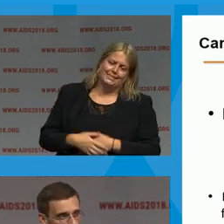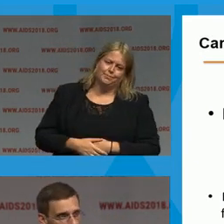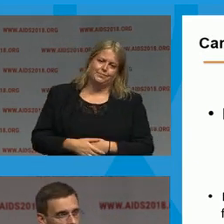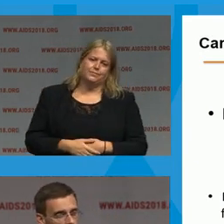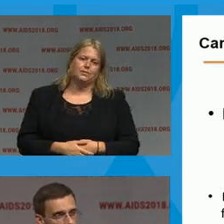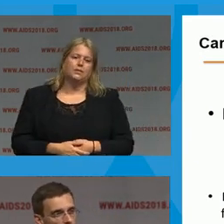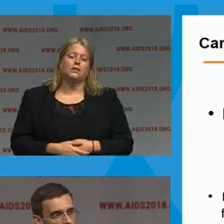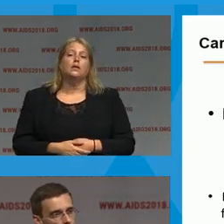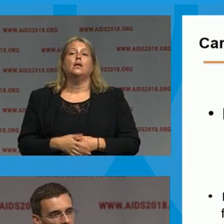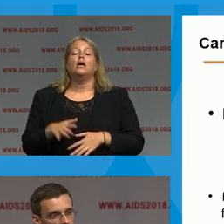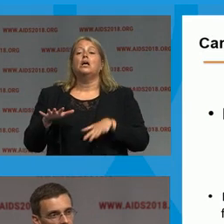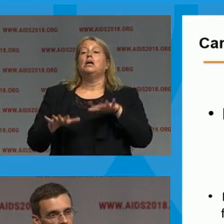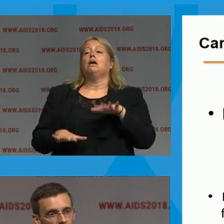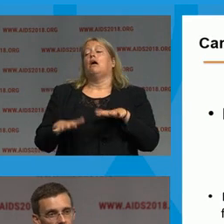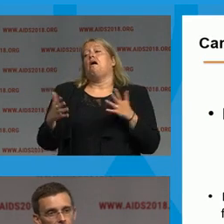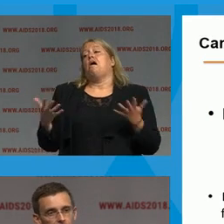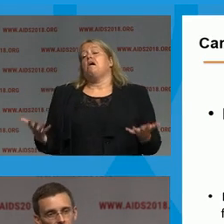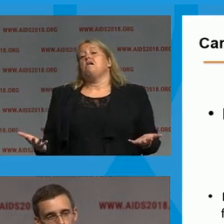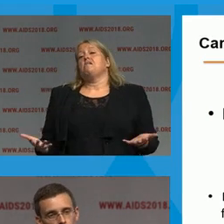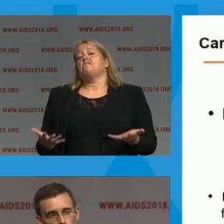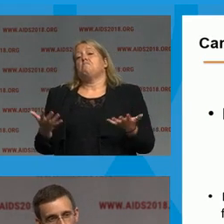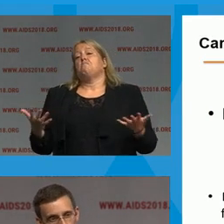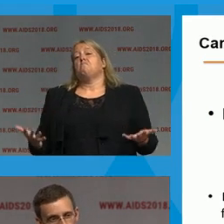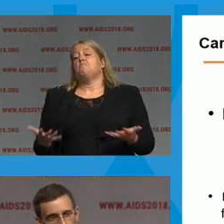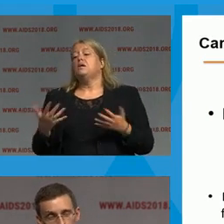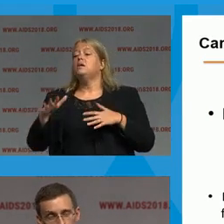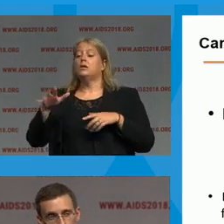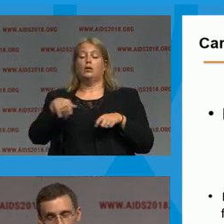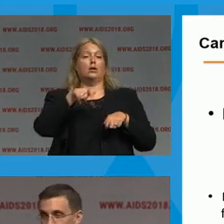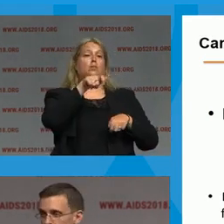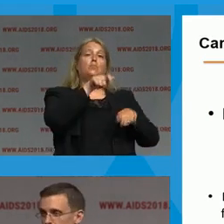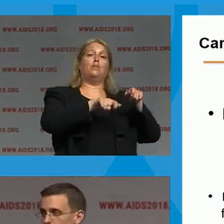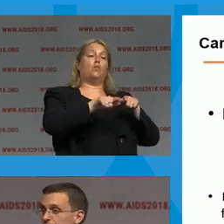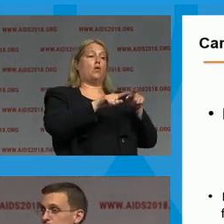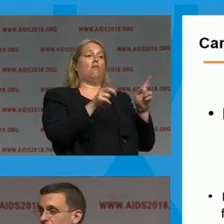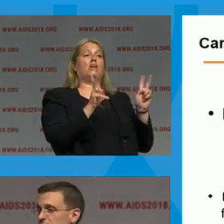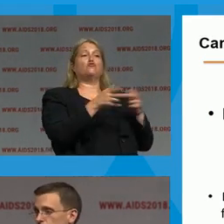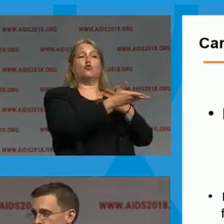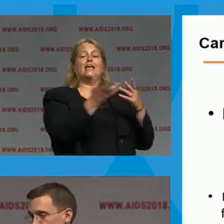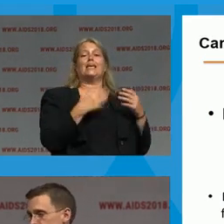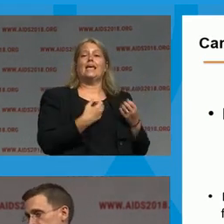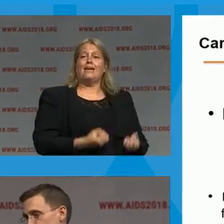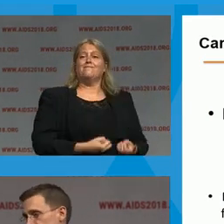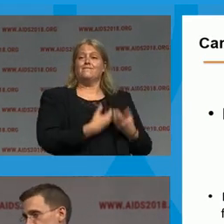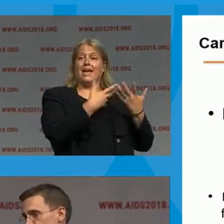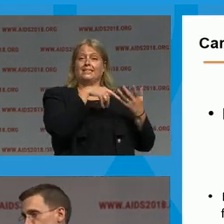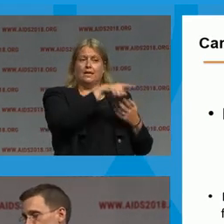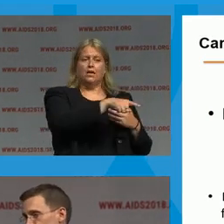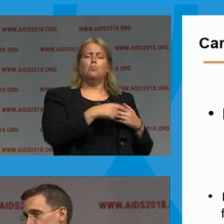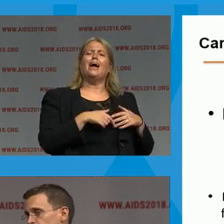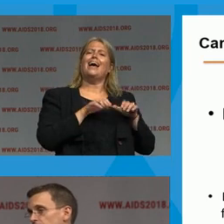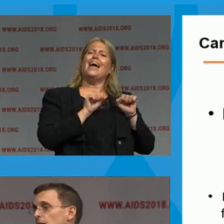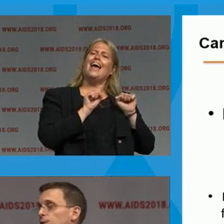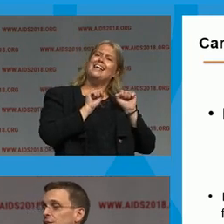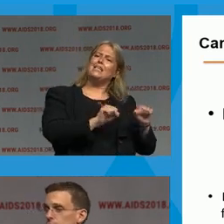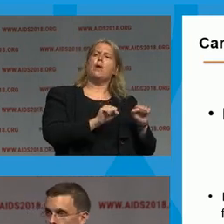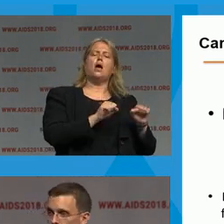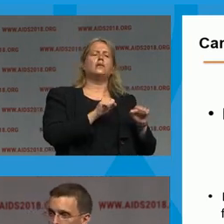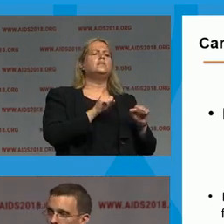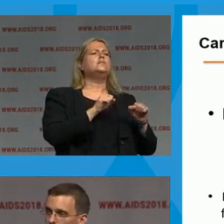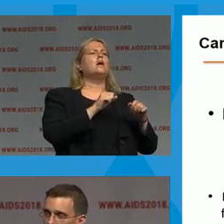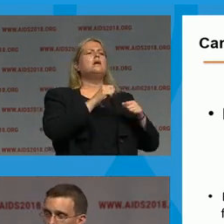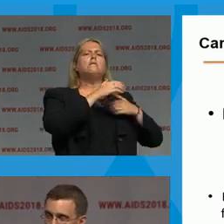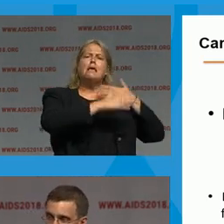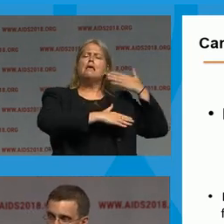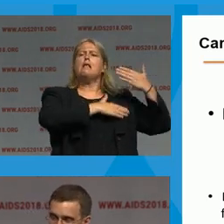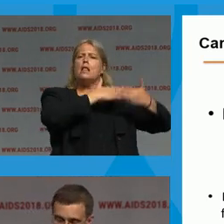might have expected that by seeing that in people who are naturally infected, it takes many years for these antibodies to develop. And when they do develop,